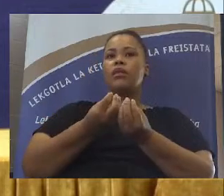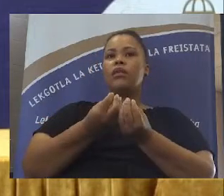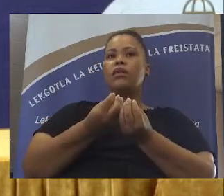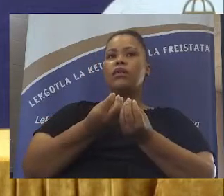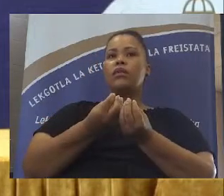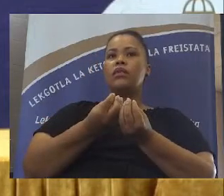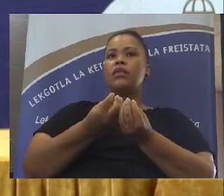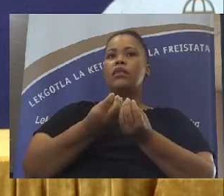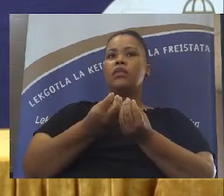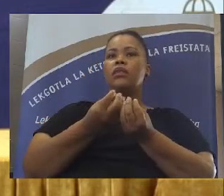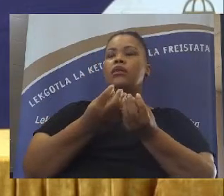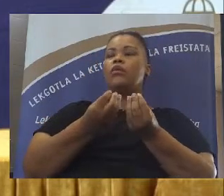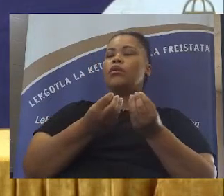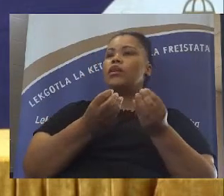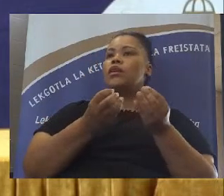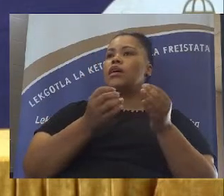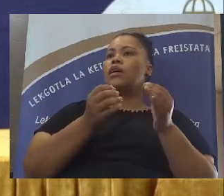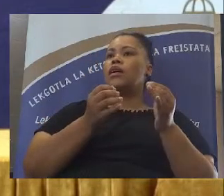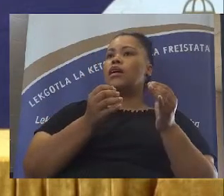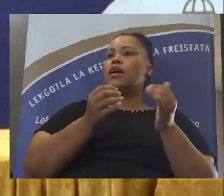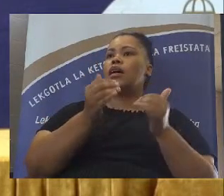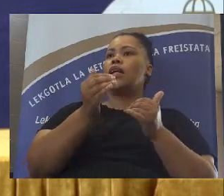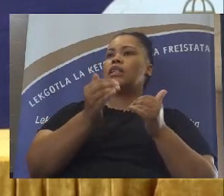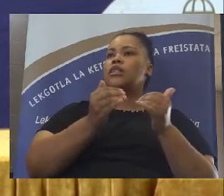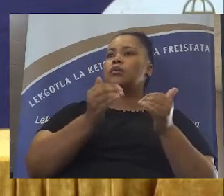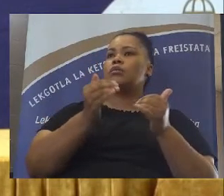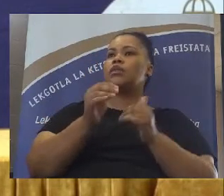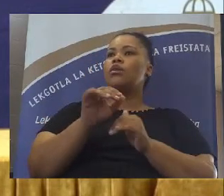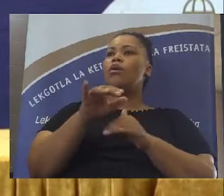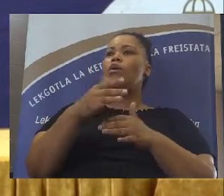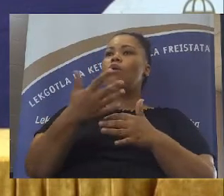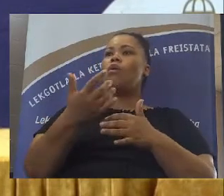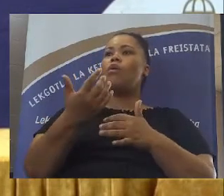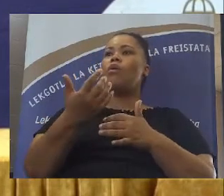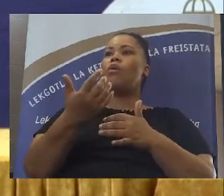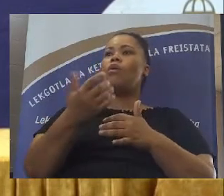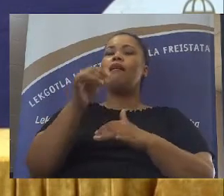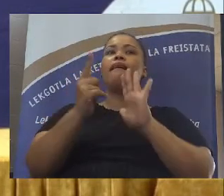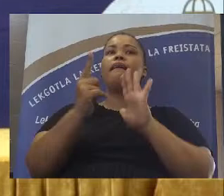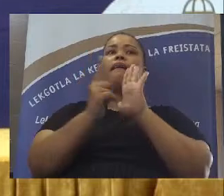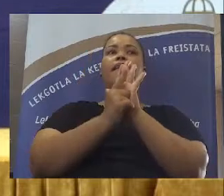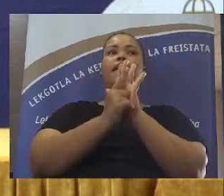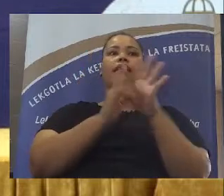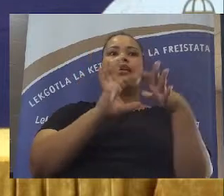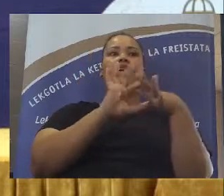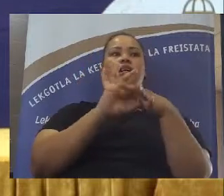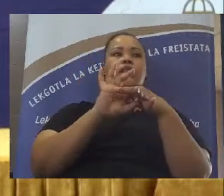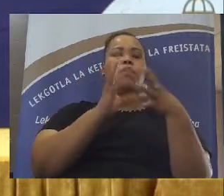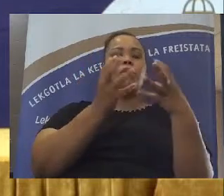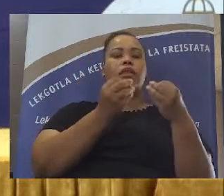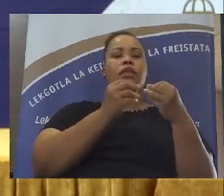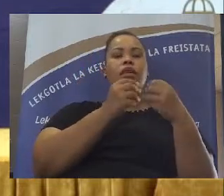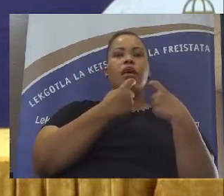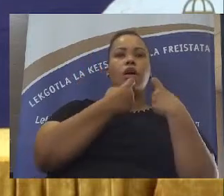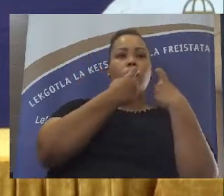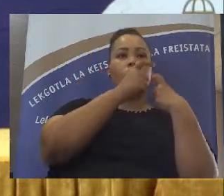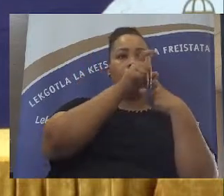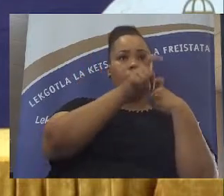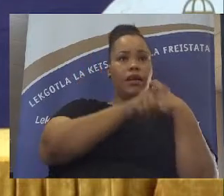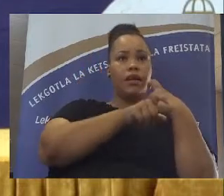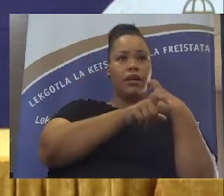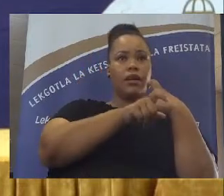the contractual arrangement or other legal relations between the complainant and the other